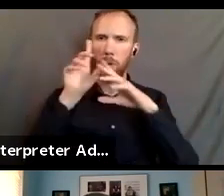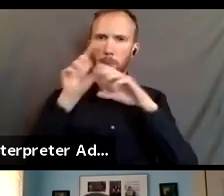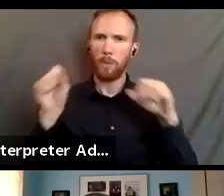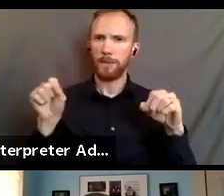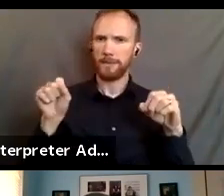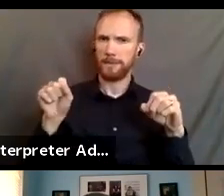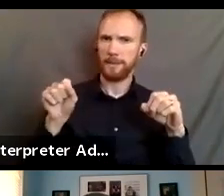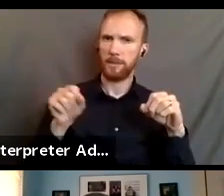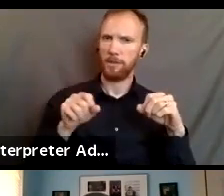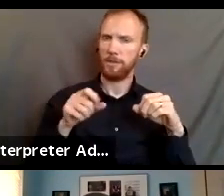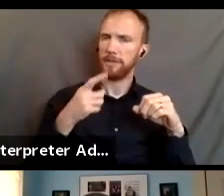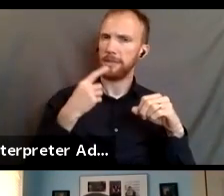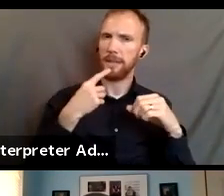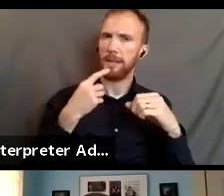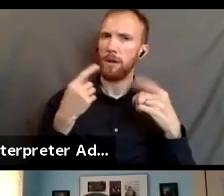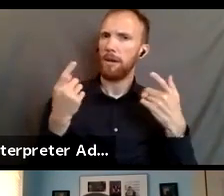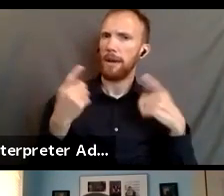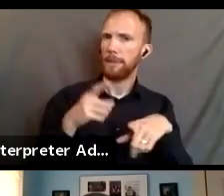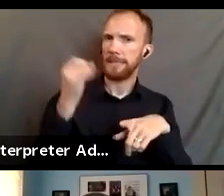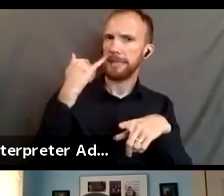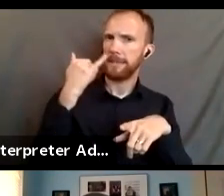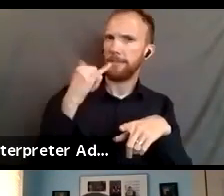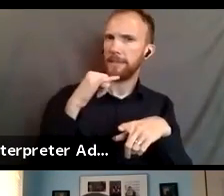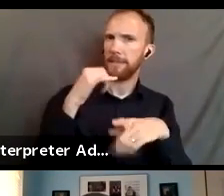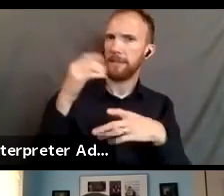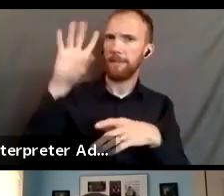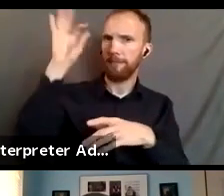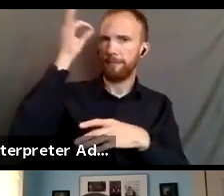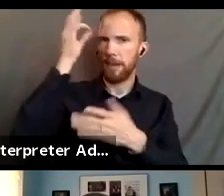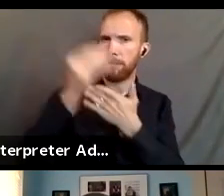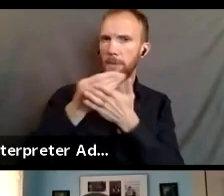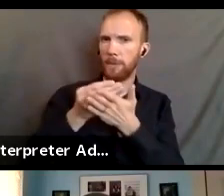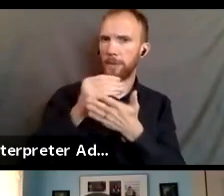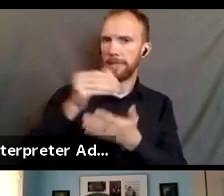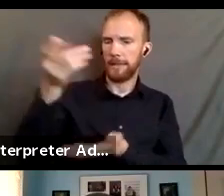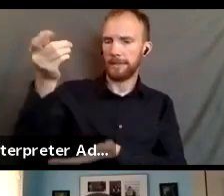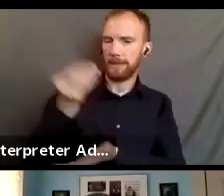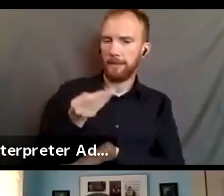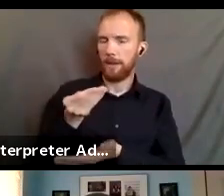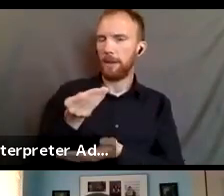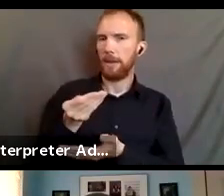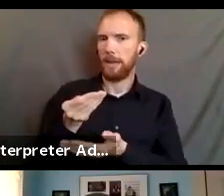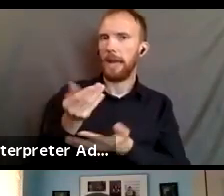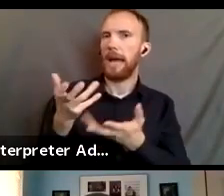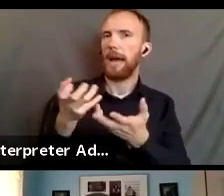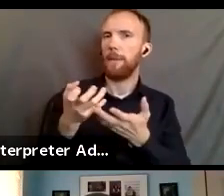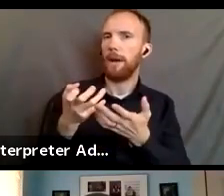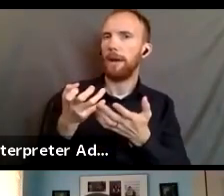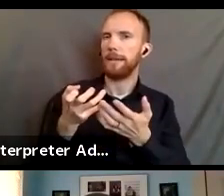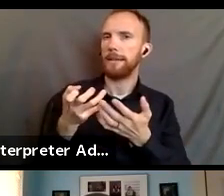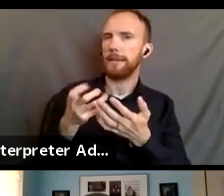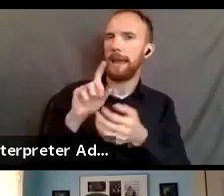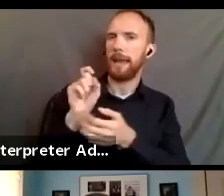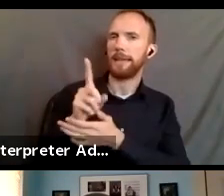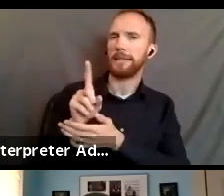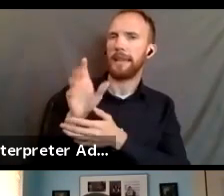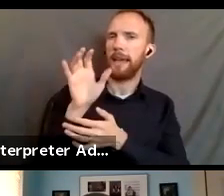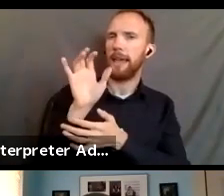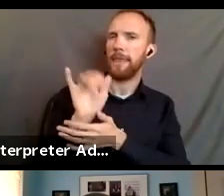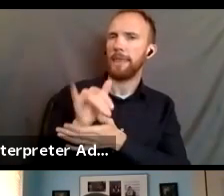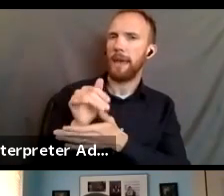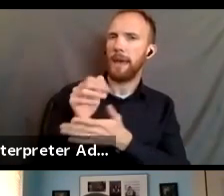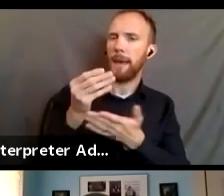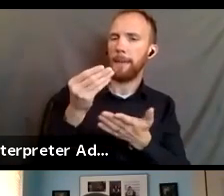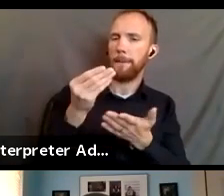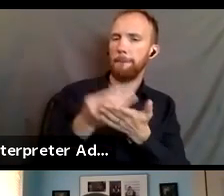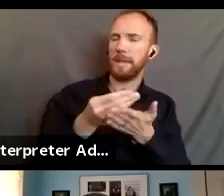don't get this funding i want to ask a more basic question where does that assumed amount come from um